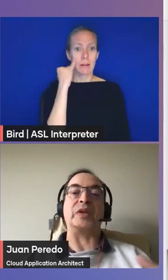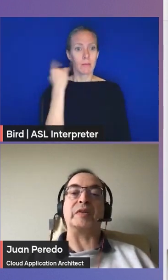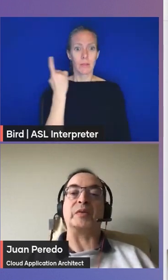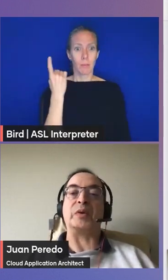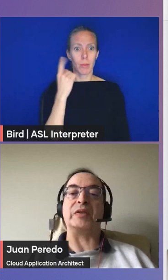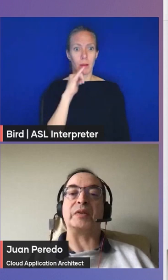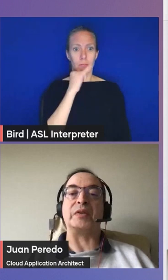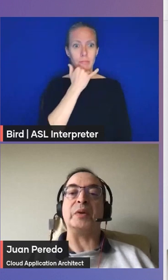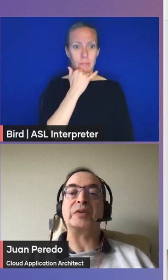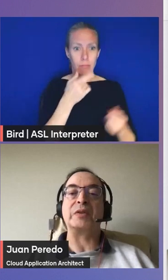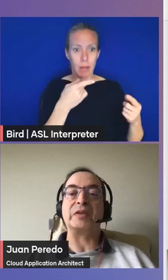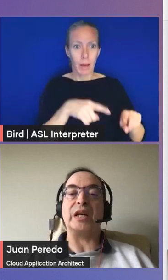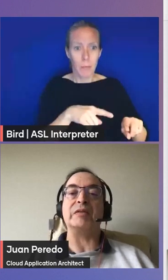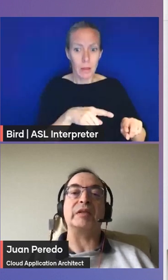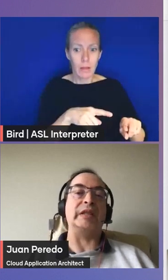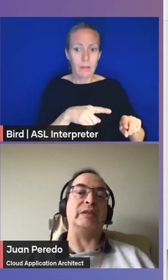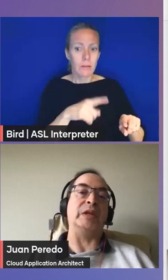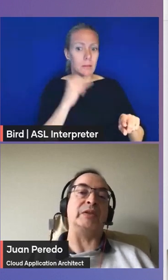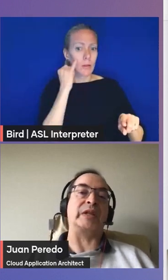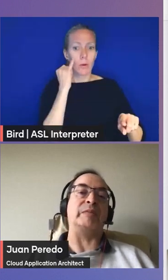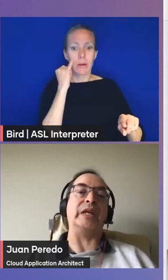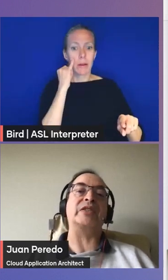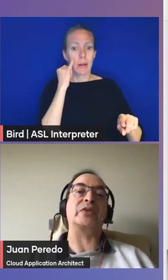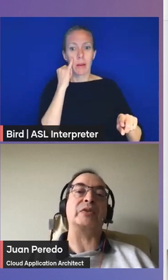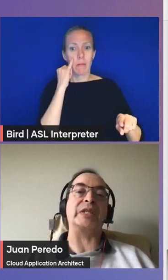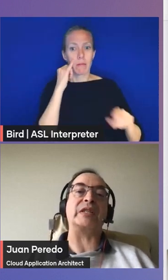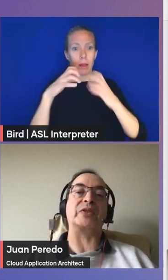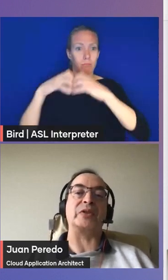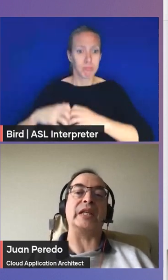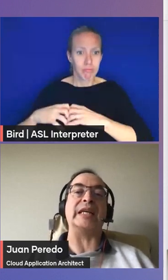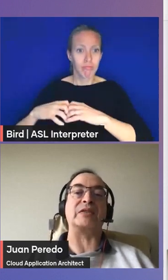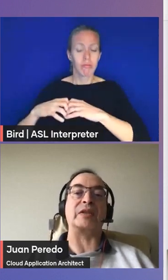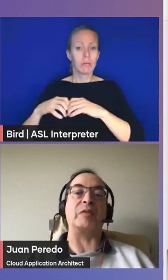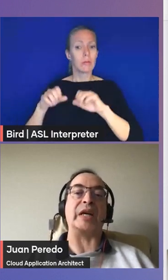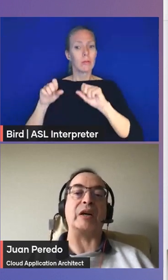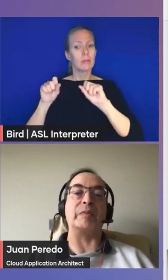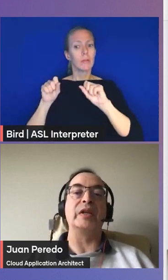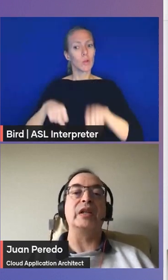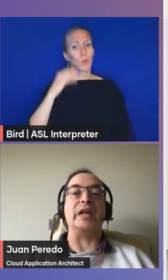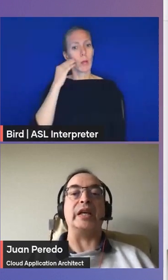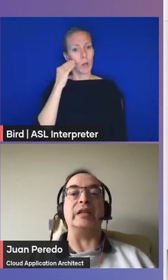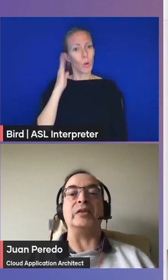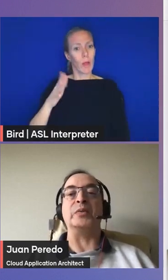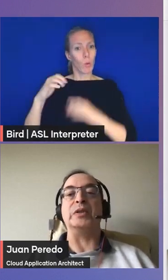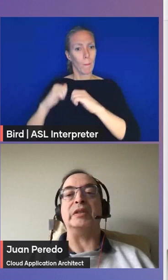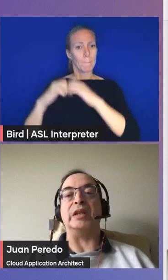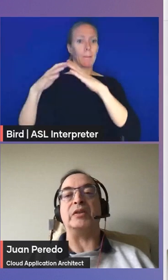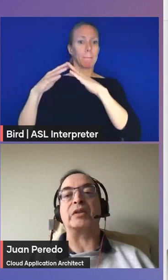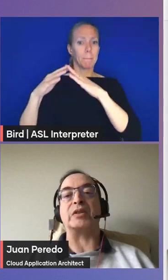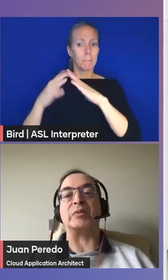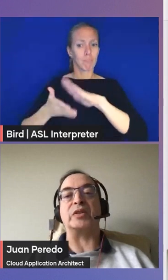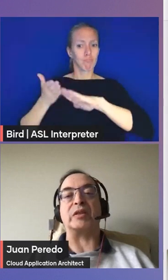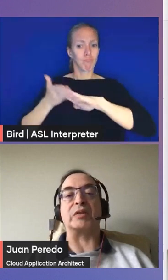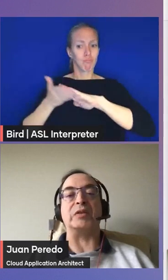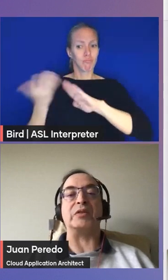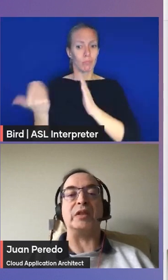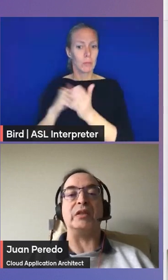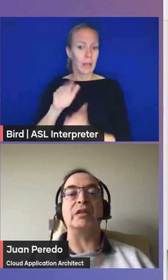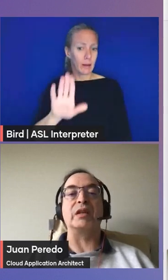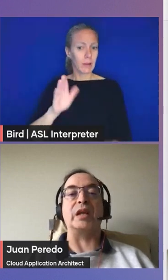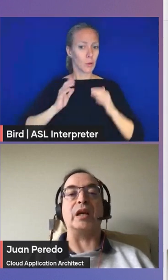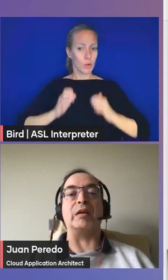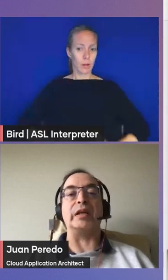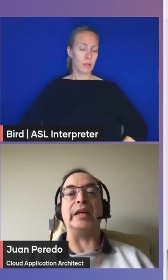reason one of your nodes goes down, you can be rest assured that that's going to come back up, and your customers are not going to